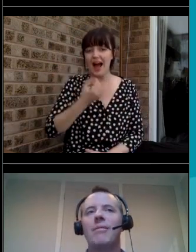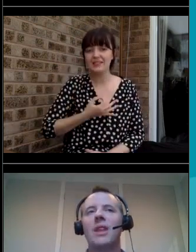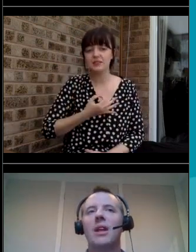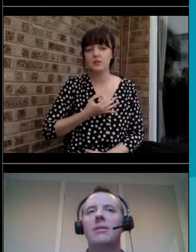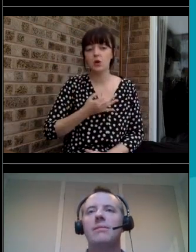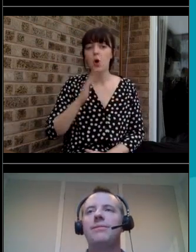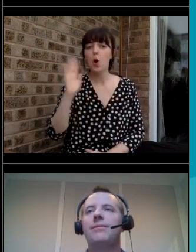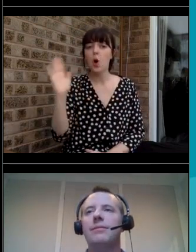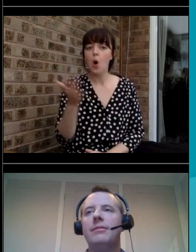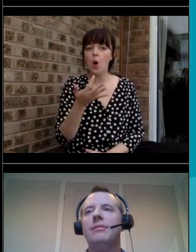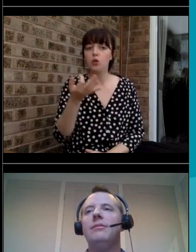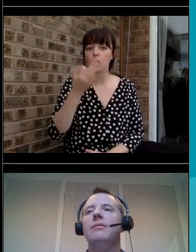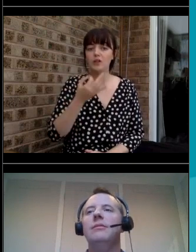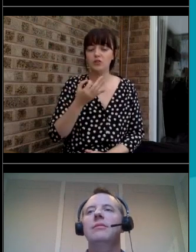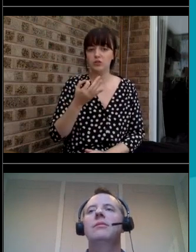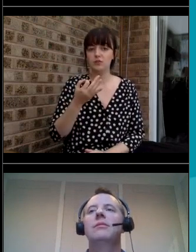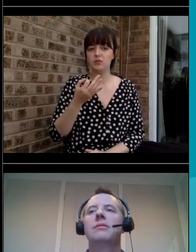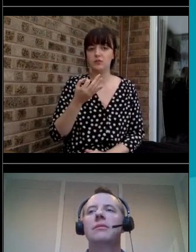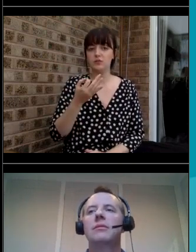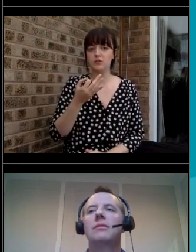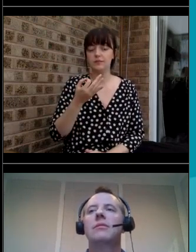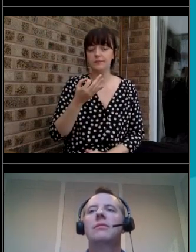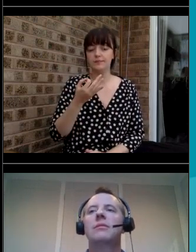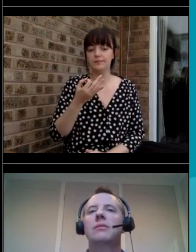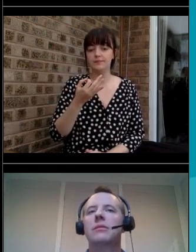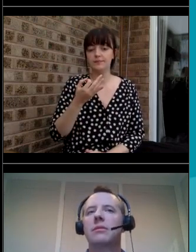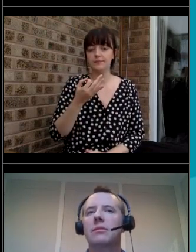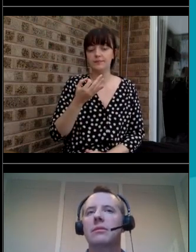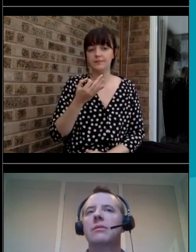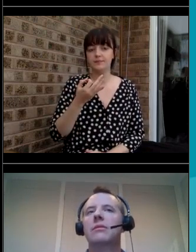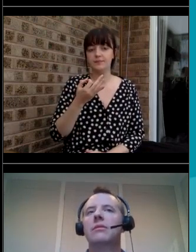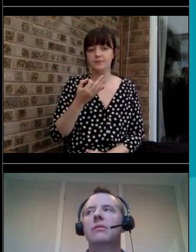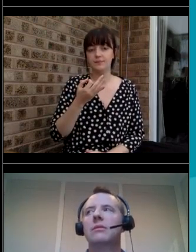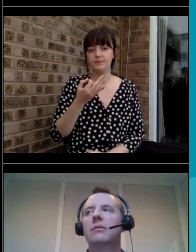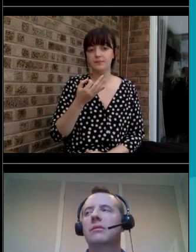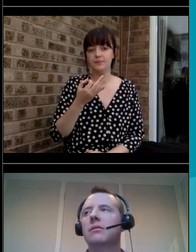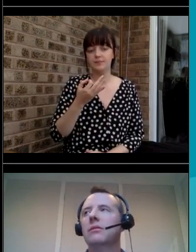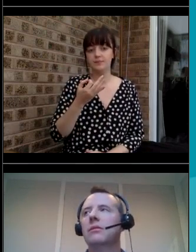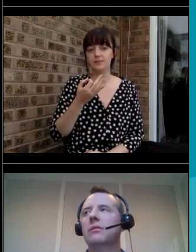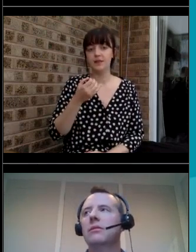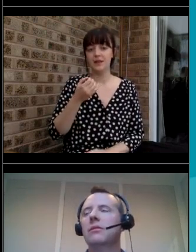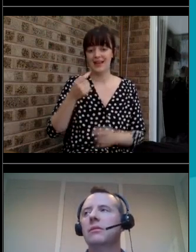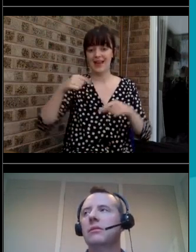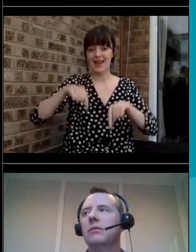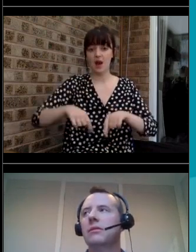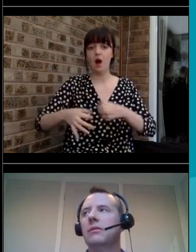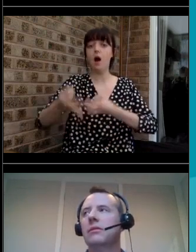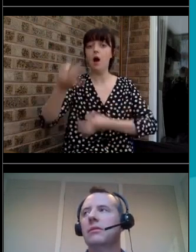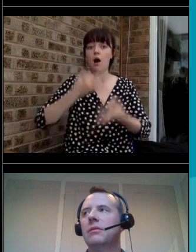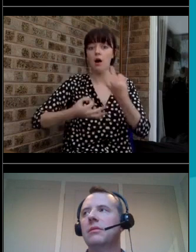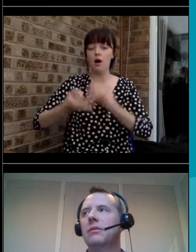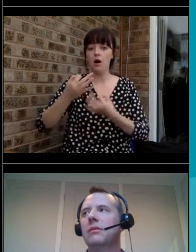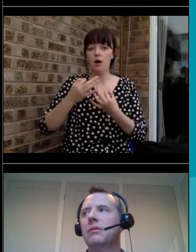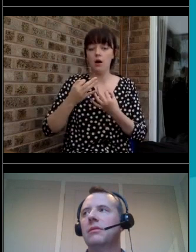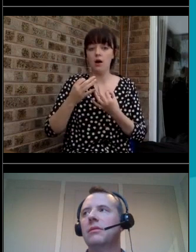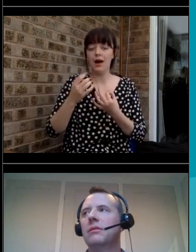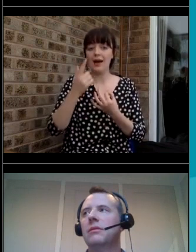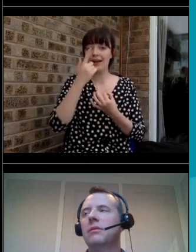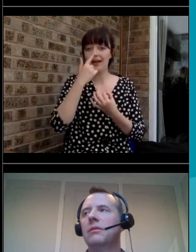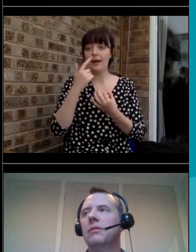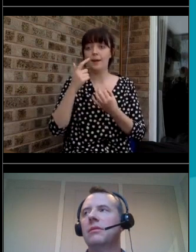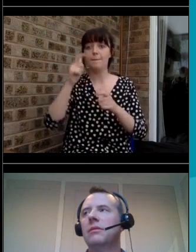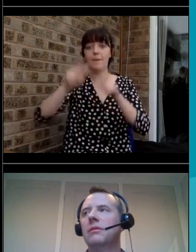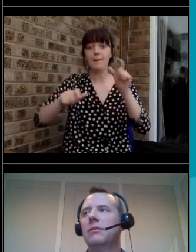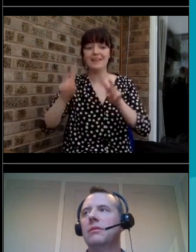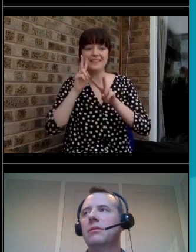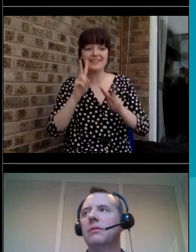that are given during the consultation period or on the webinar sessions visible to the general public? And will the answers be available as